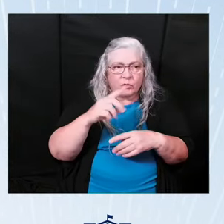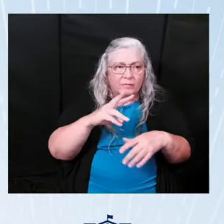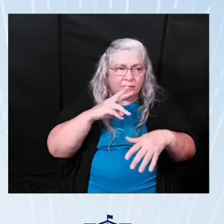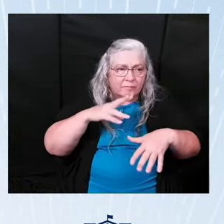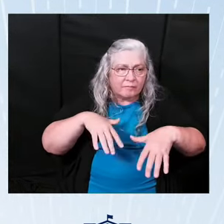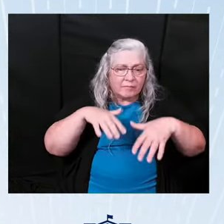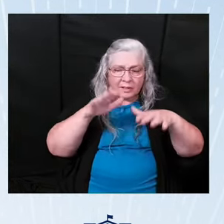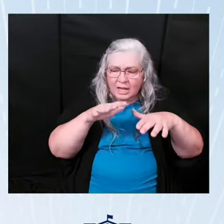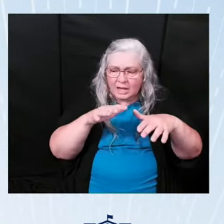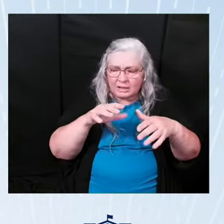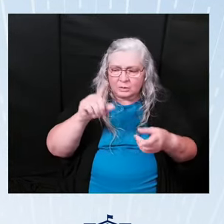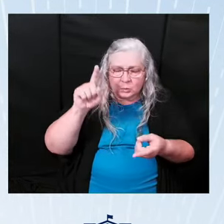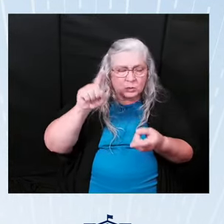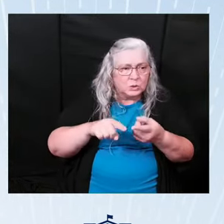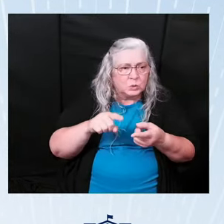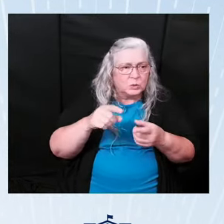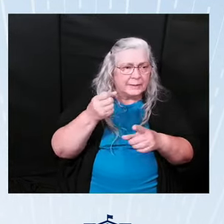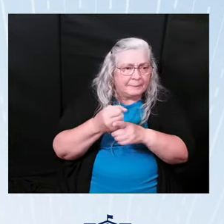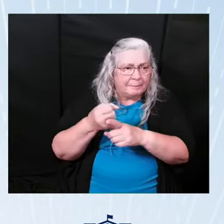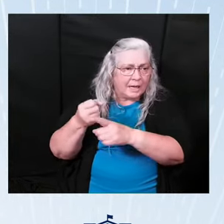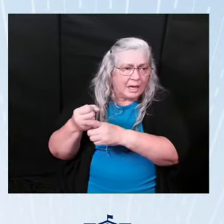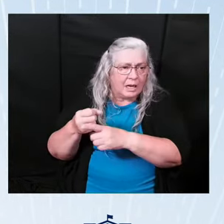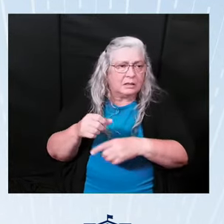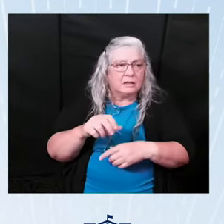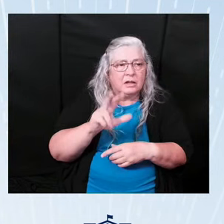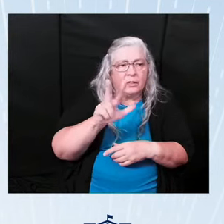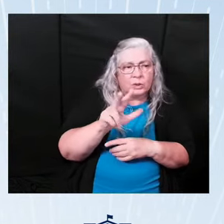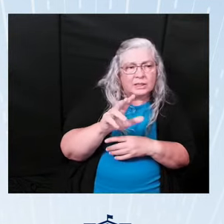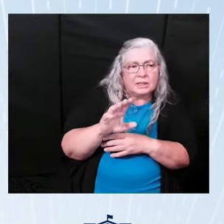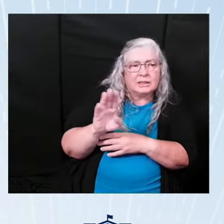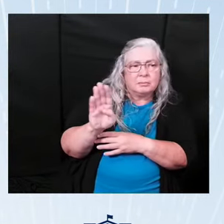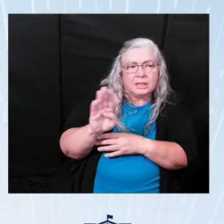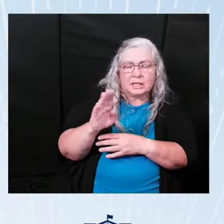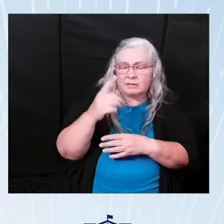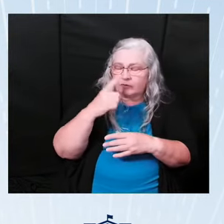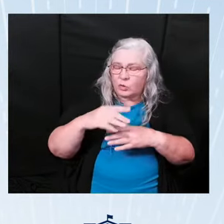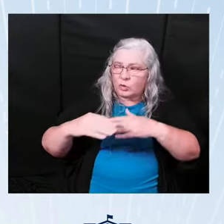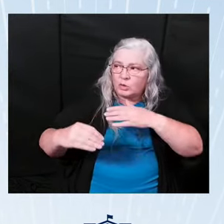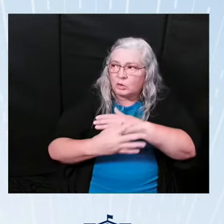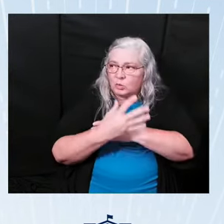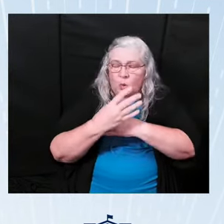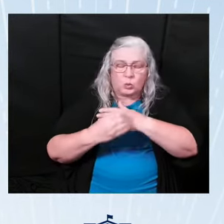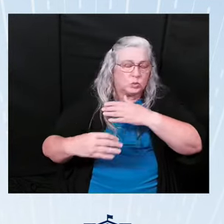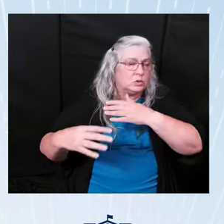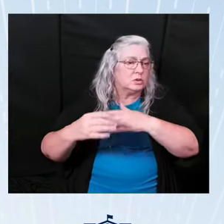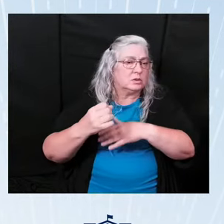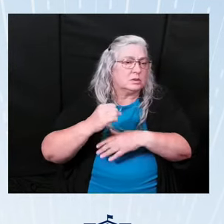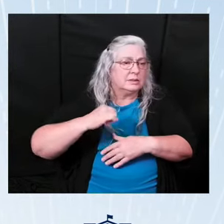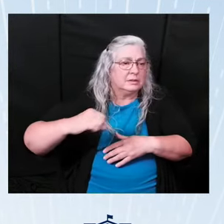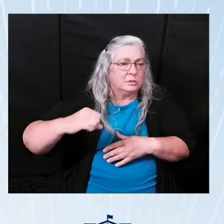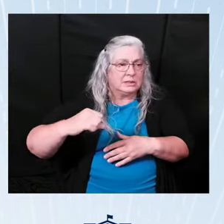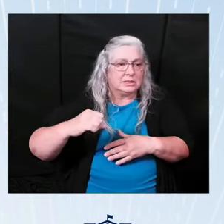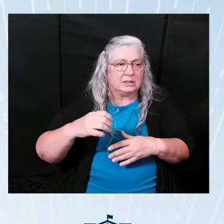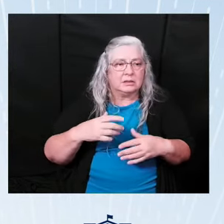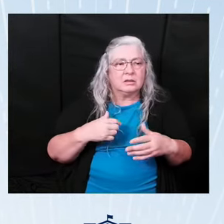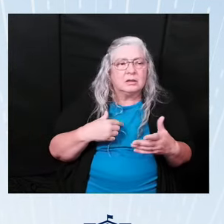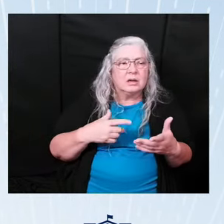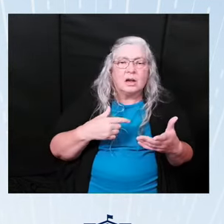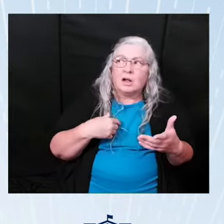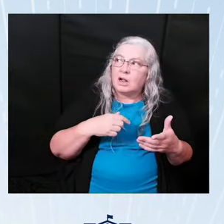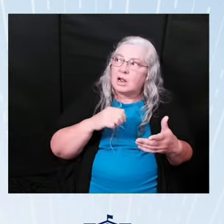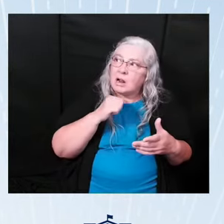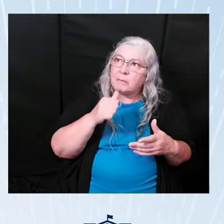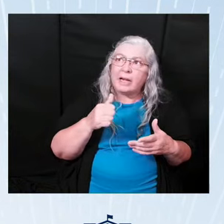talk. Because there's a lot of that hot air that's been in Washington for a very, very long time, and this is the first time somebody put down receipts like